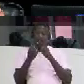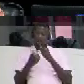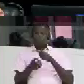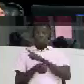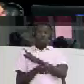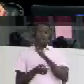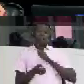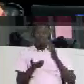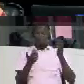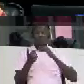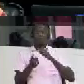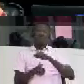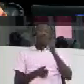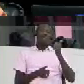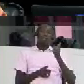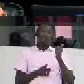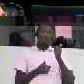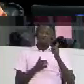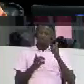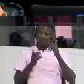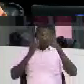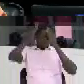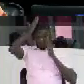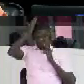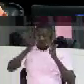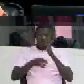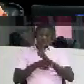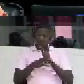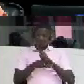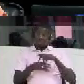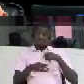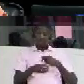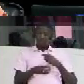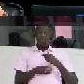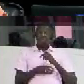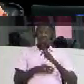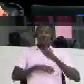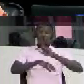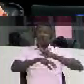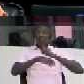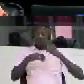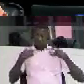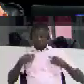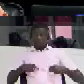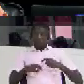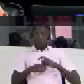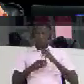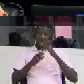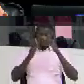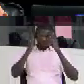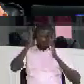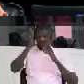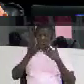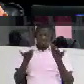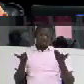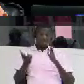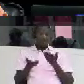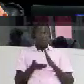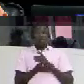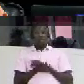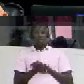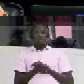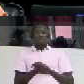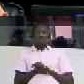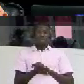others, military officers as well as plainclothes officers. te it àndoon nañ ak ay soldat ak ay ñeneen ñoo xam ne solu ay yu